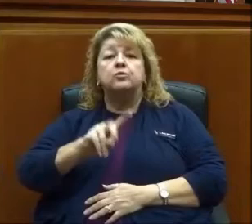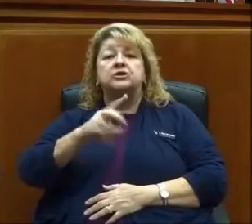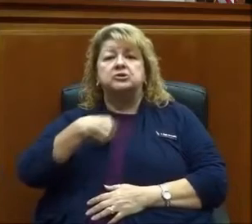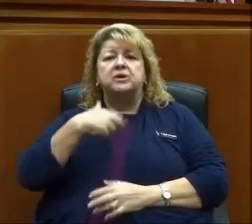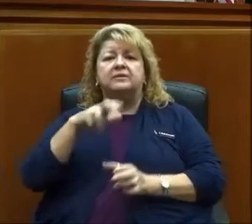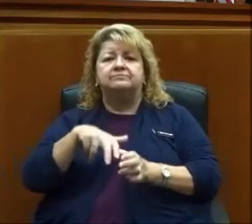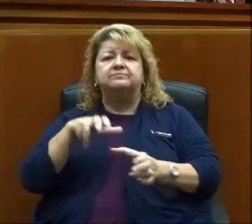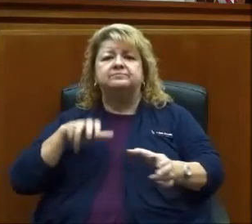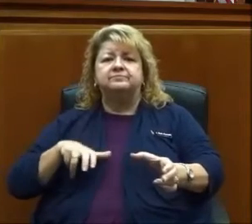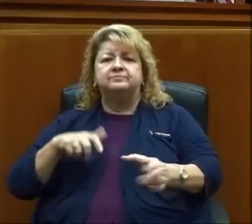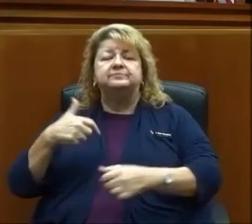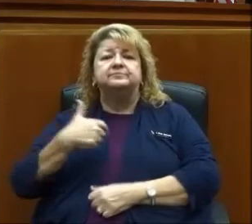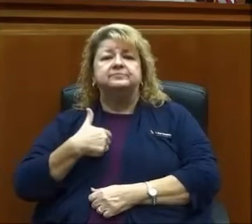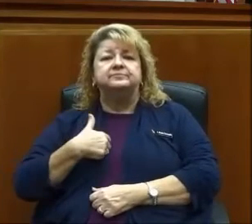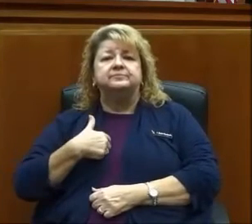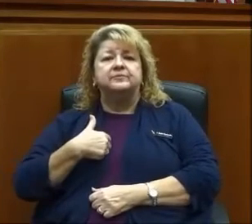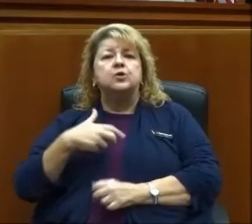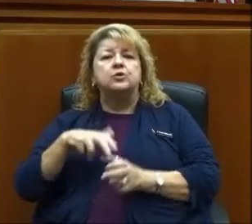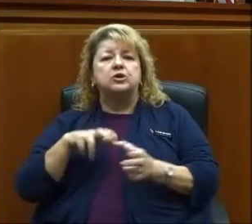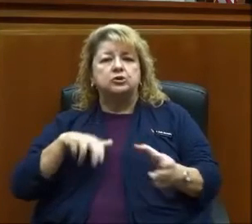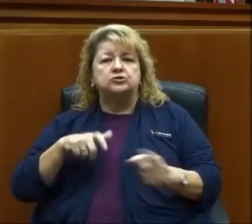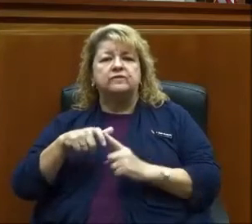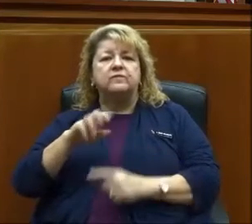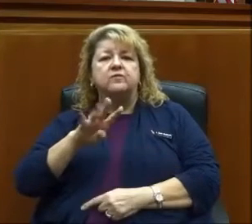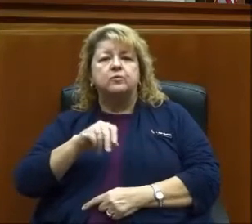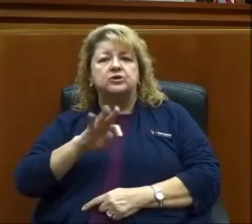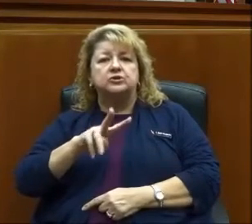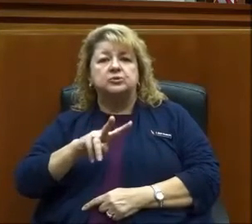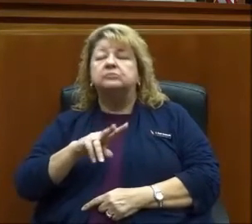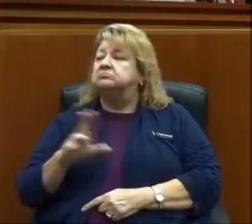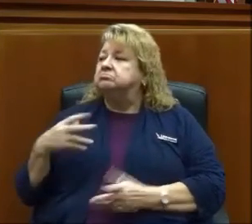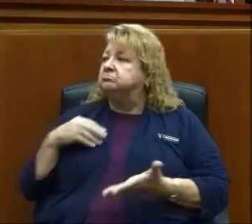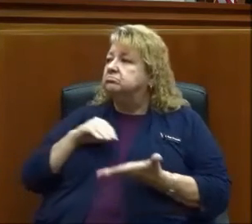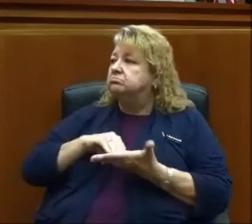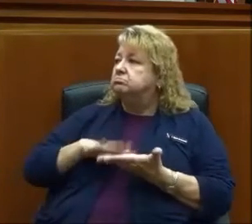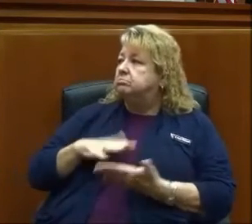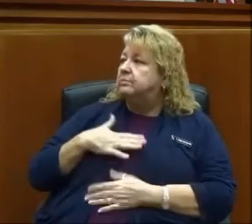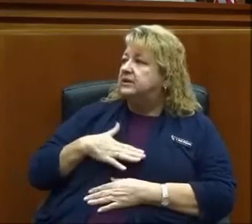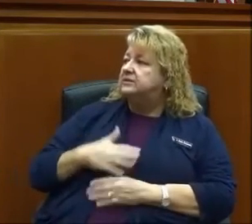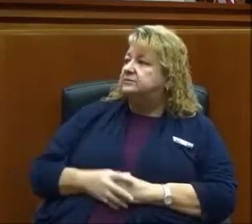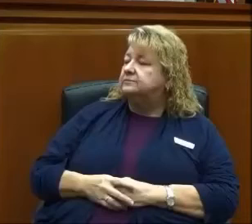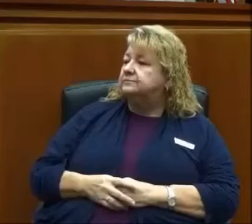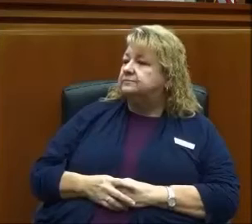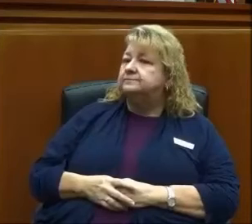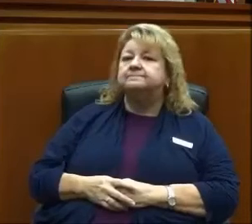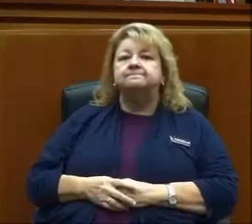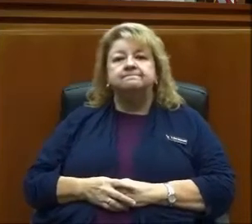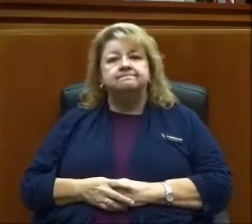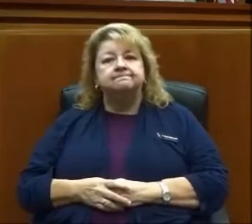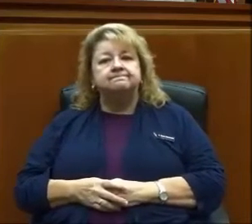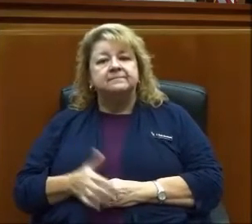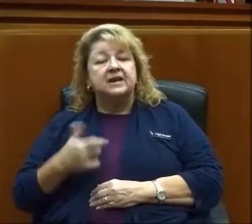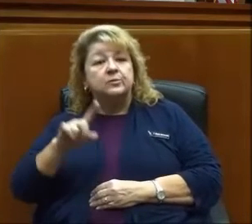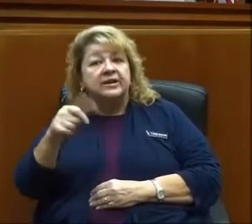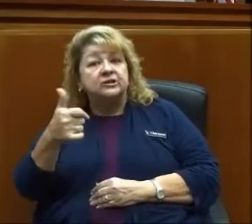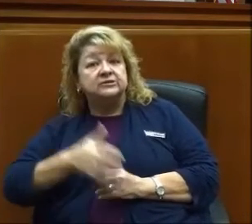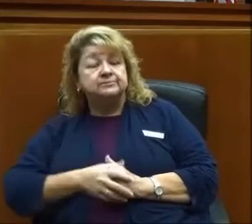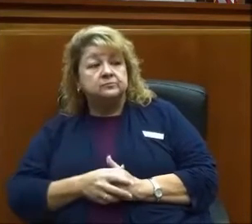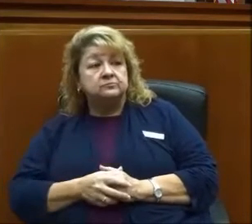4.2. Recusal from 4.2. Okay, can we note that? Yes, instead? Yes,